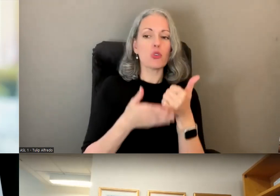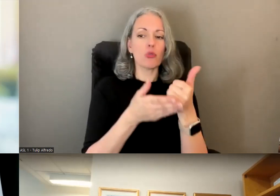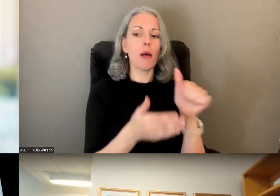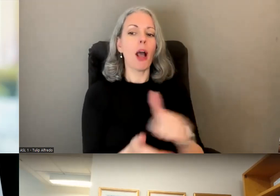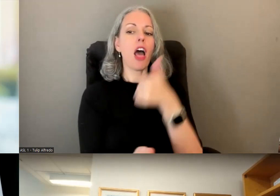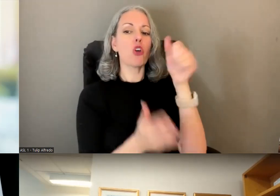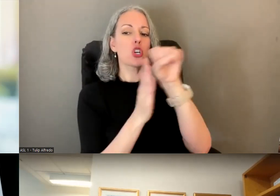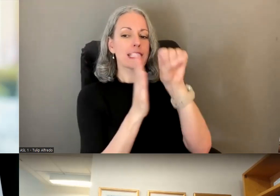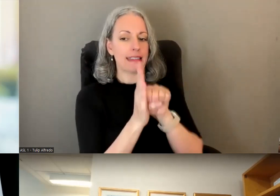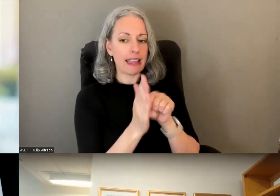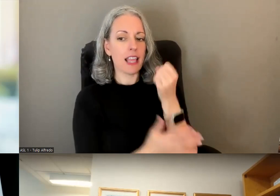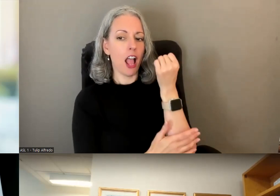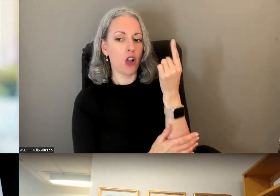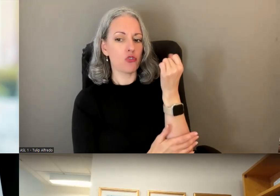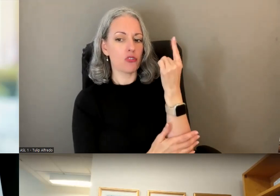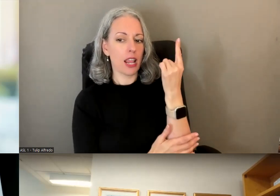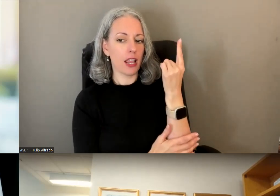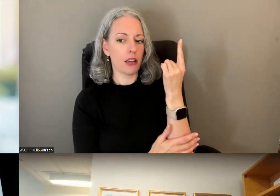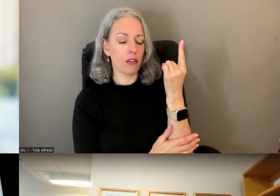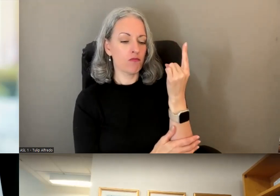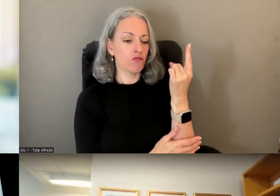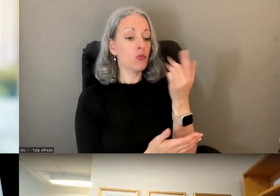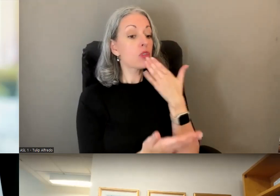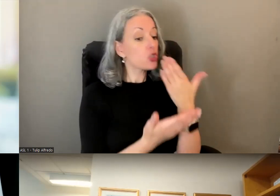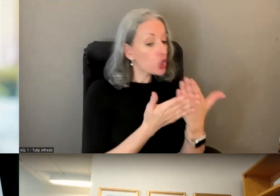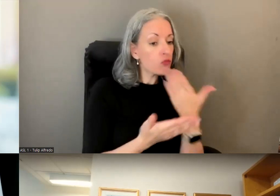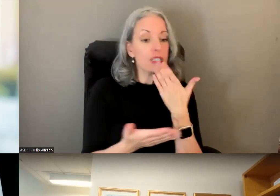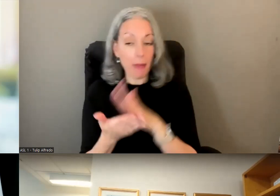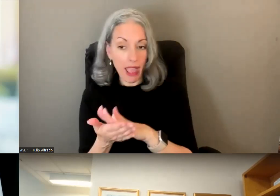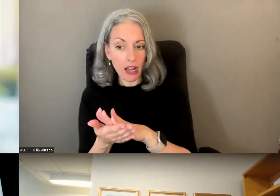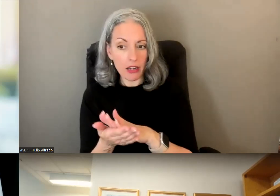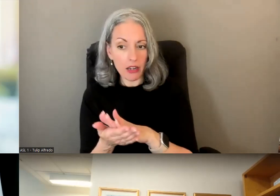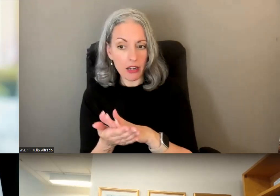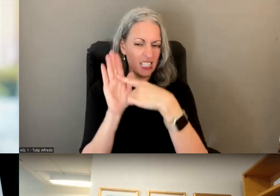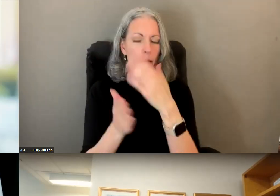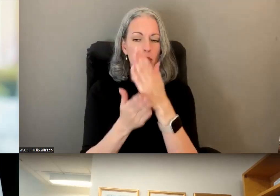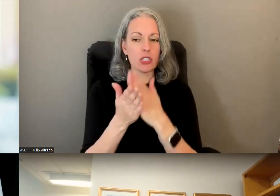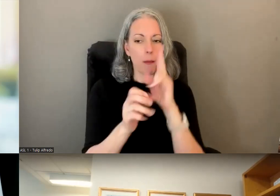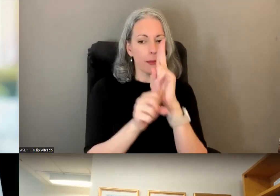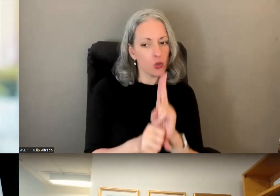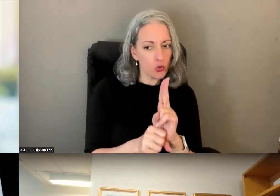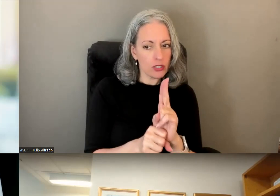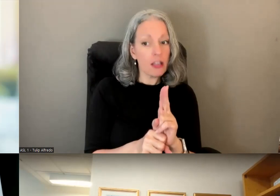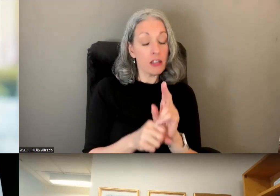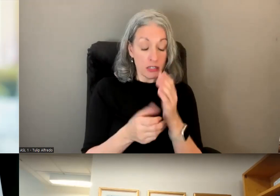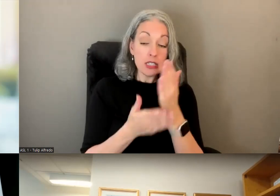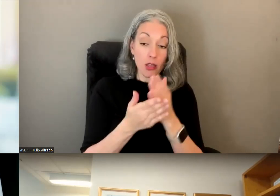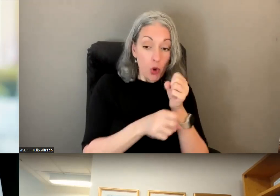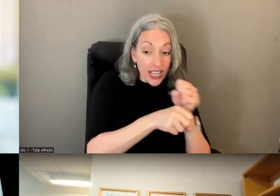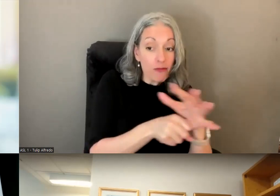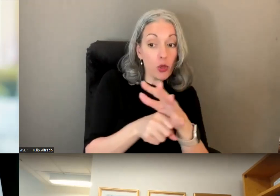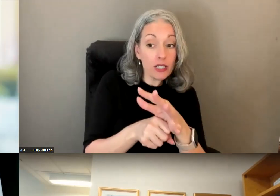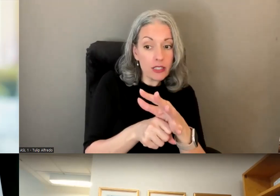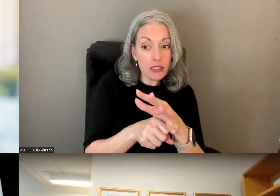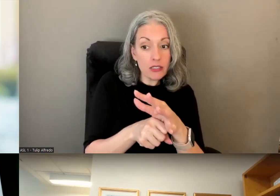states understand what works and what doesn't work very well. For example, some things that will be used will have some impact, maybe not very